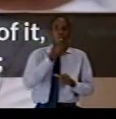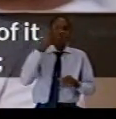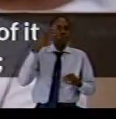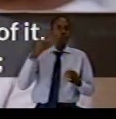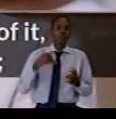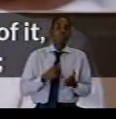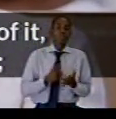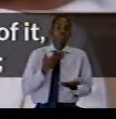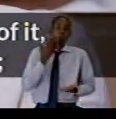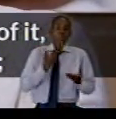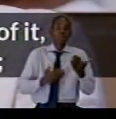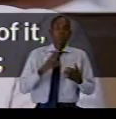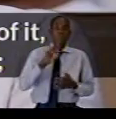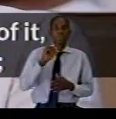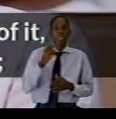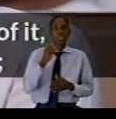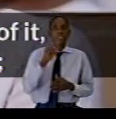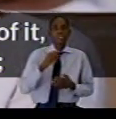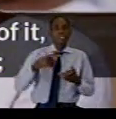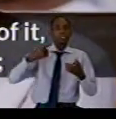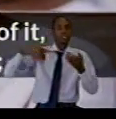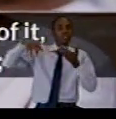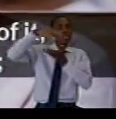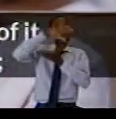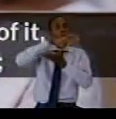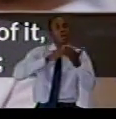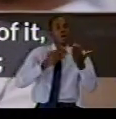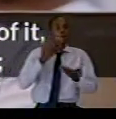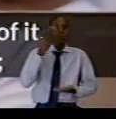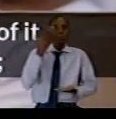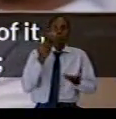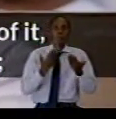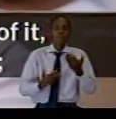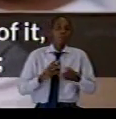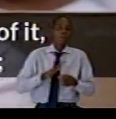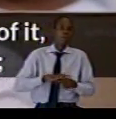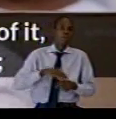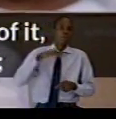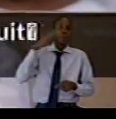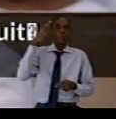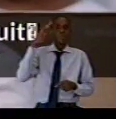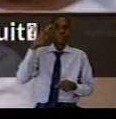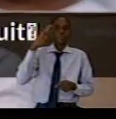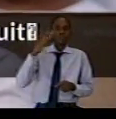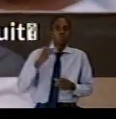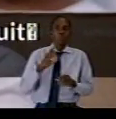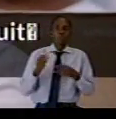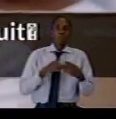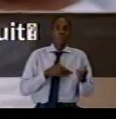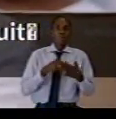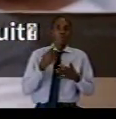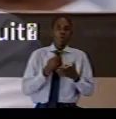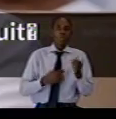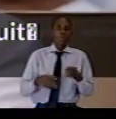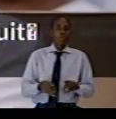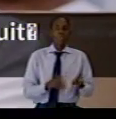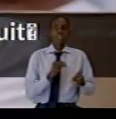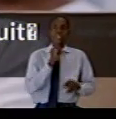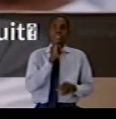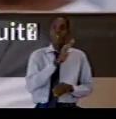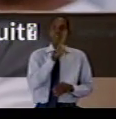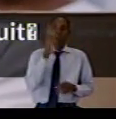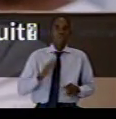best of it. Direction, storms may blow, no matter what's the way,